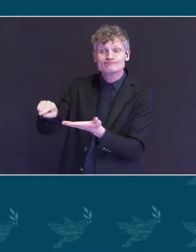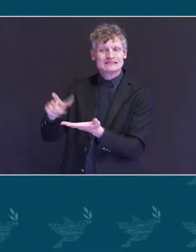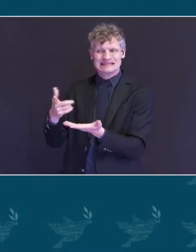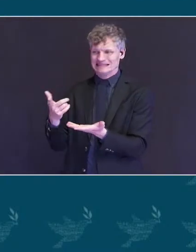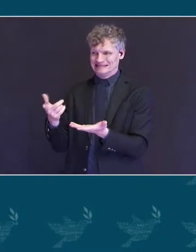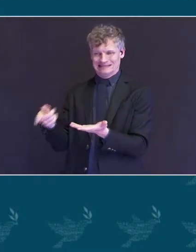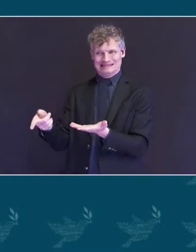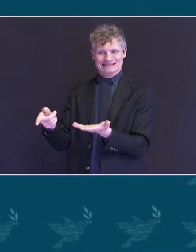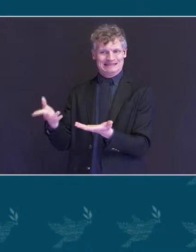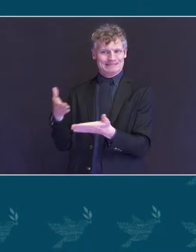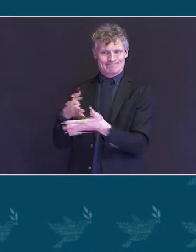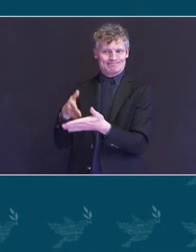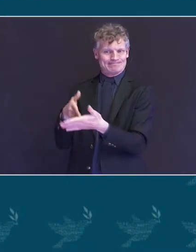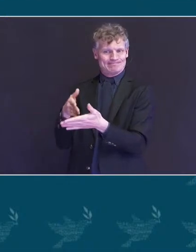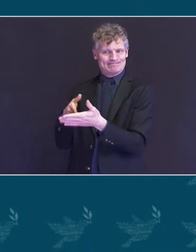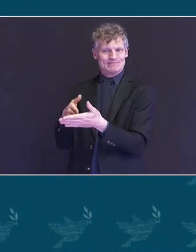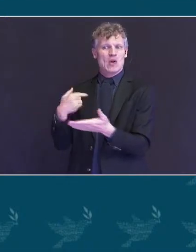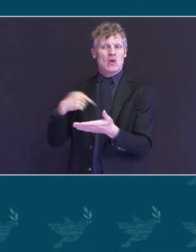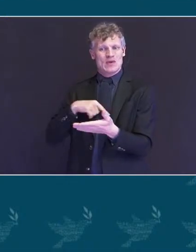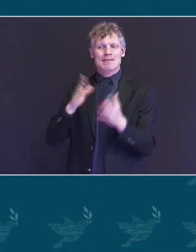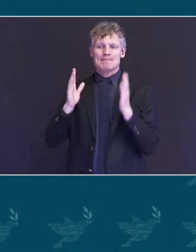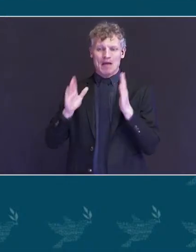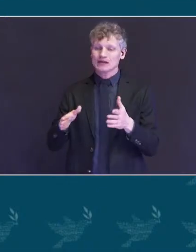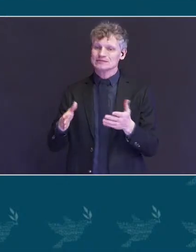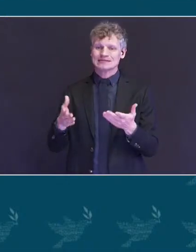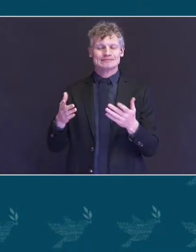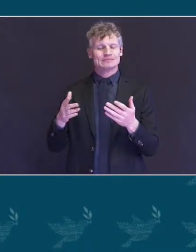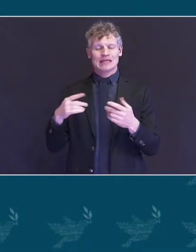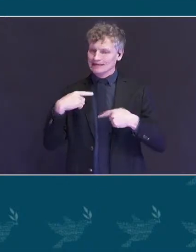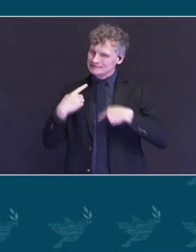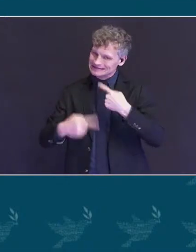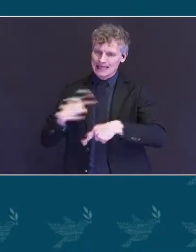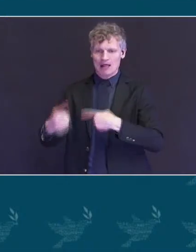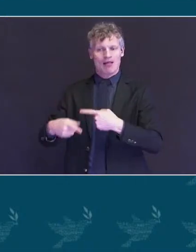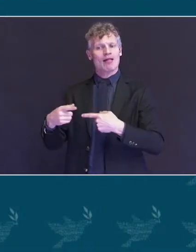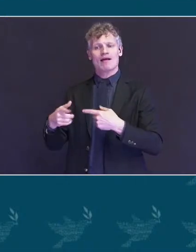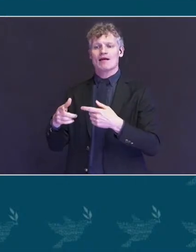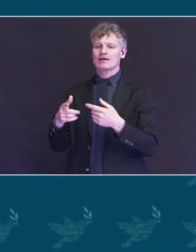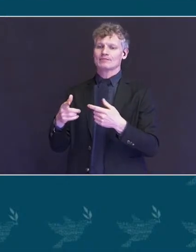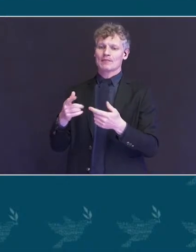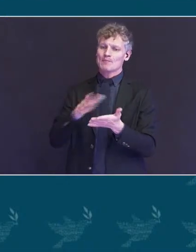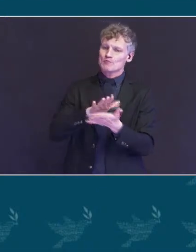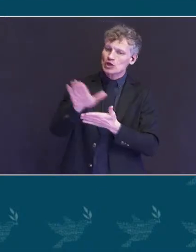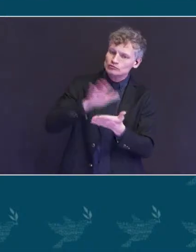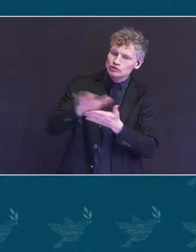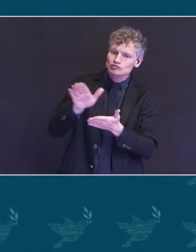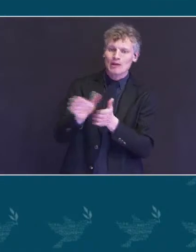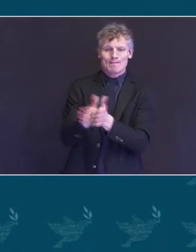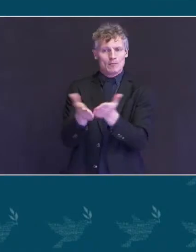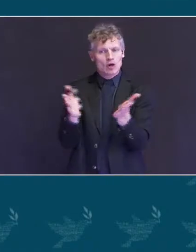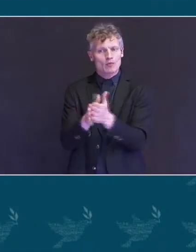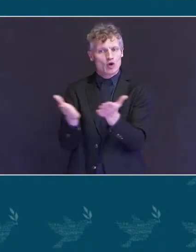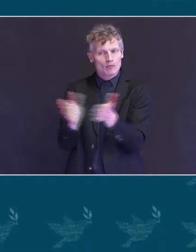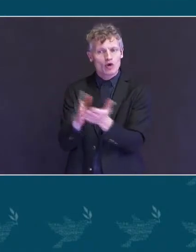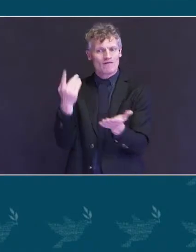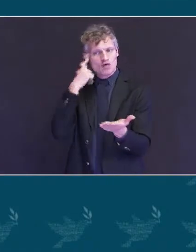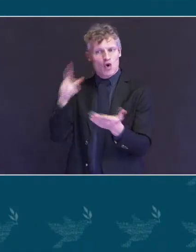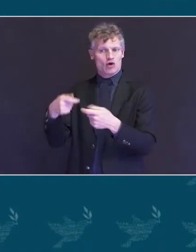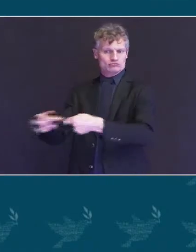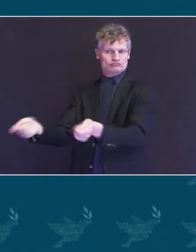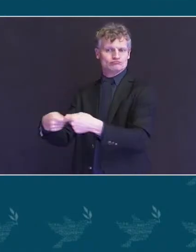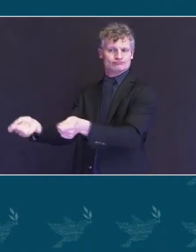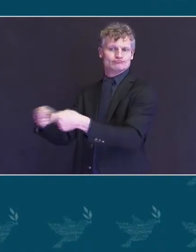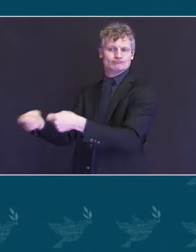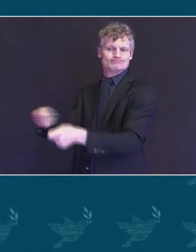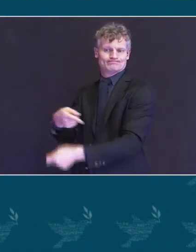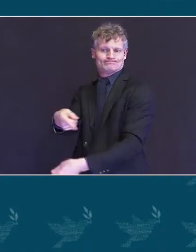need for printed books in underserved languages. Investments should go beyond content creation. We